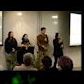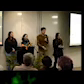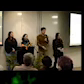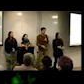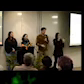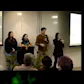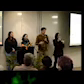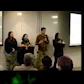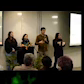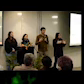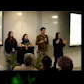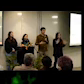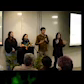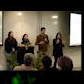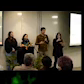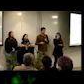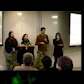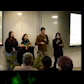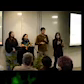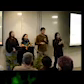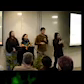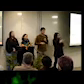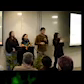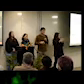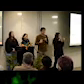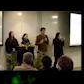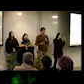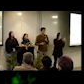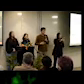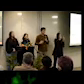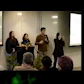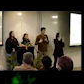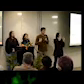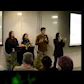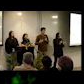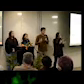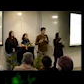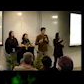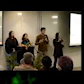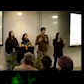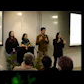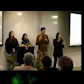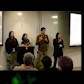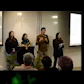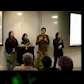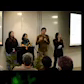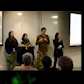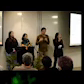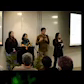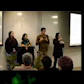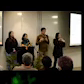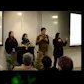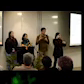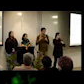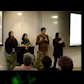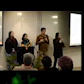optimal learning the next day. So sort of resetting. And there's also some evidence that it's really important for cleaning out sort of these toxins, these